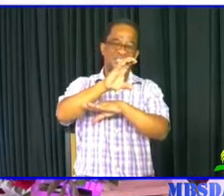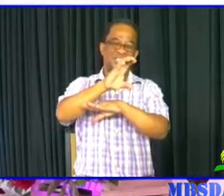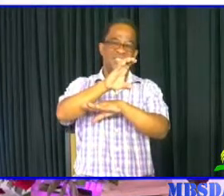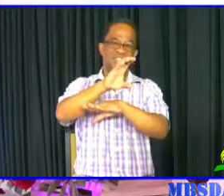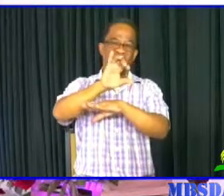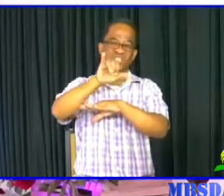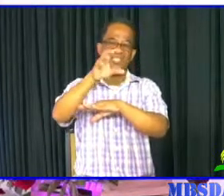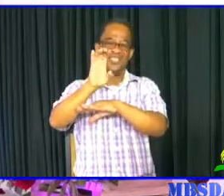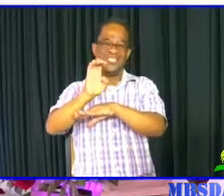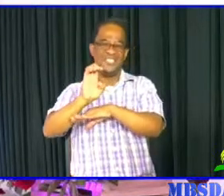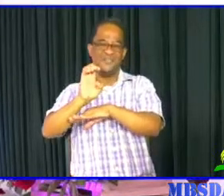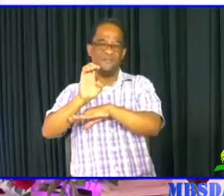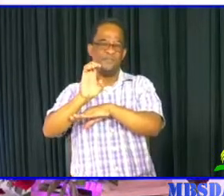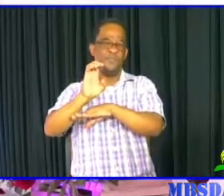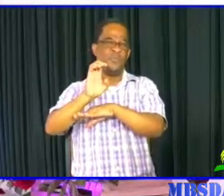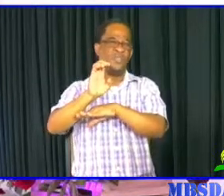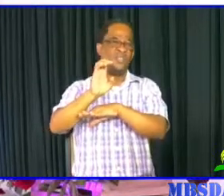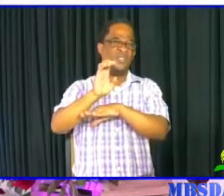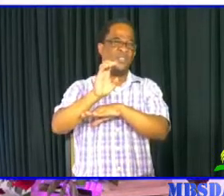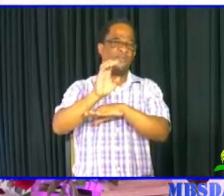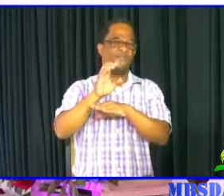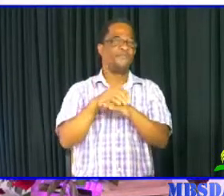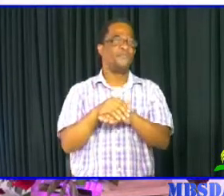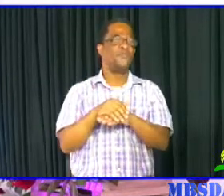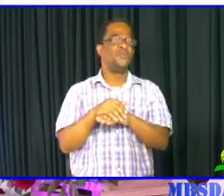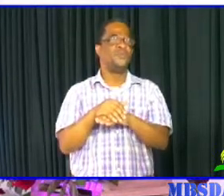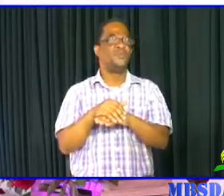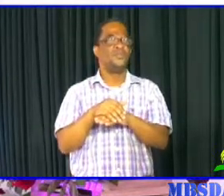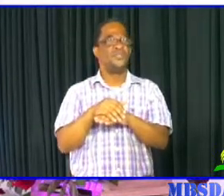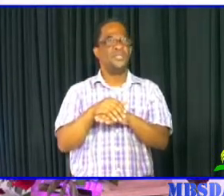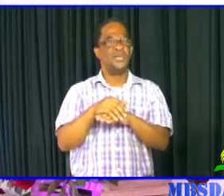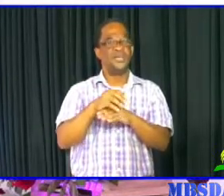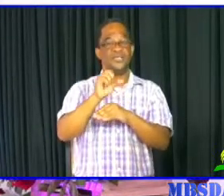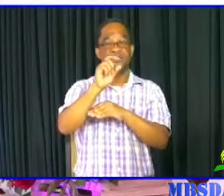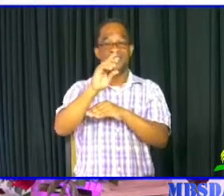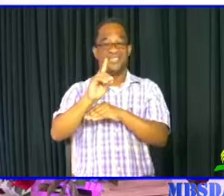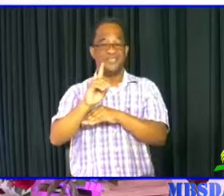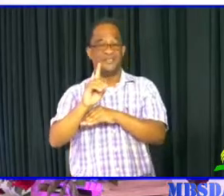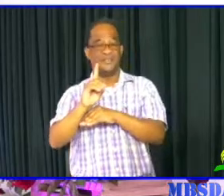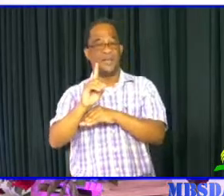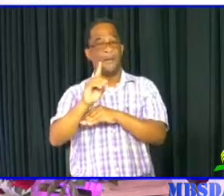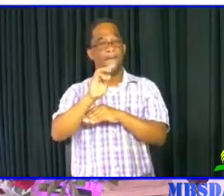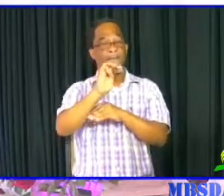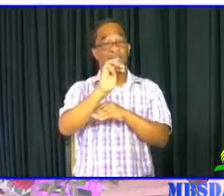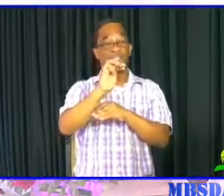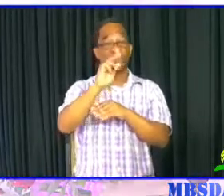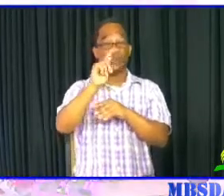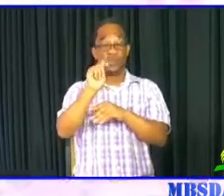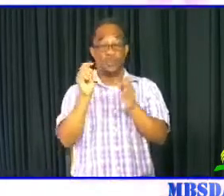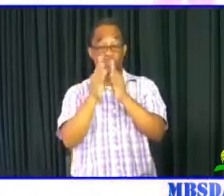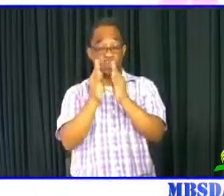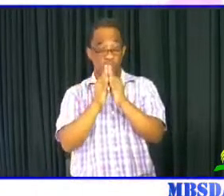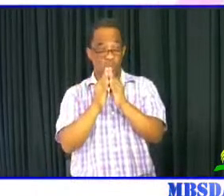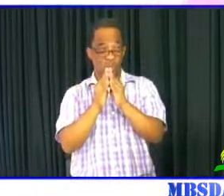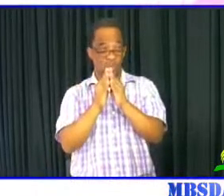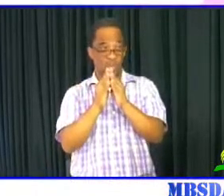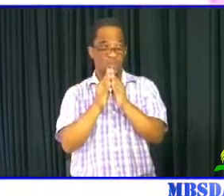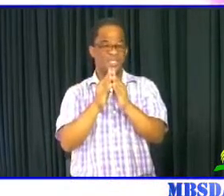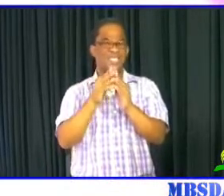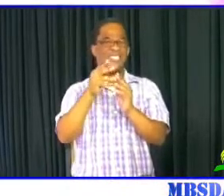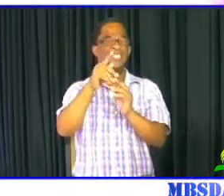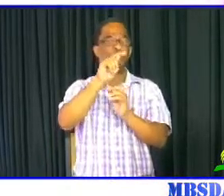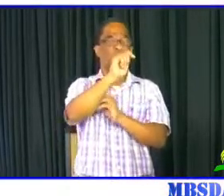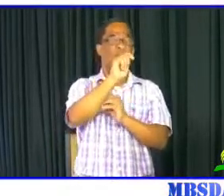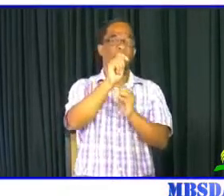SDA, Cumberland SDA in Clarendon, Cedar Grove SDA, Mike Town SDA, Twickenham SDA